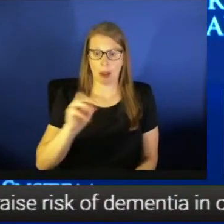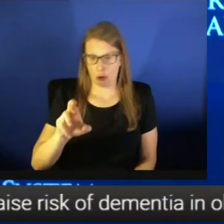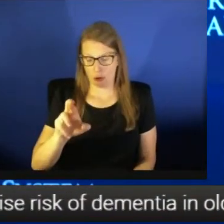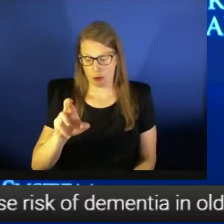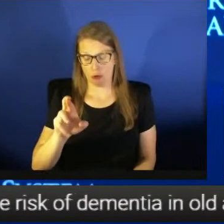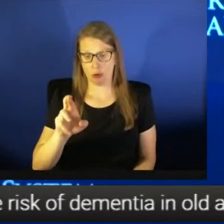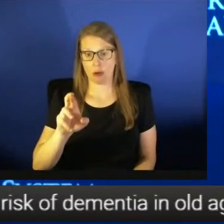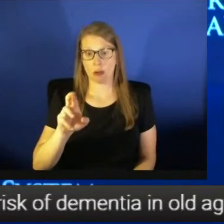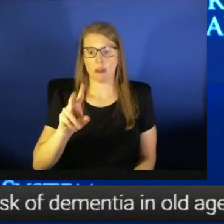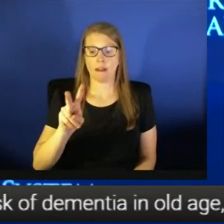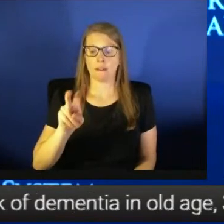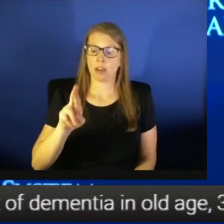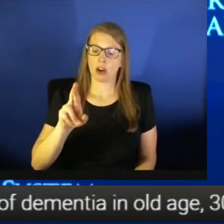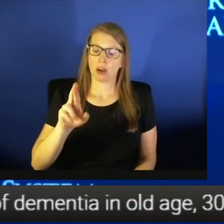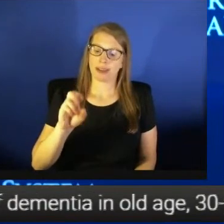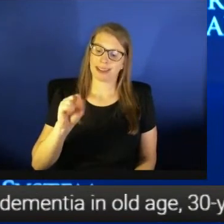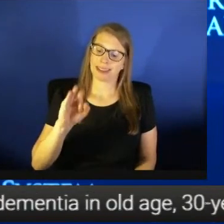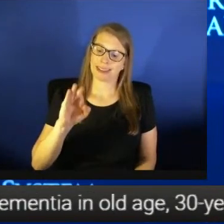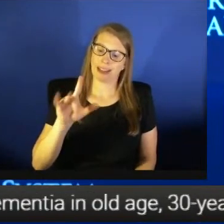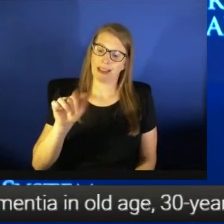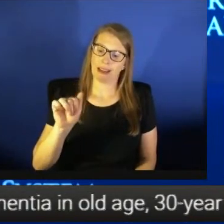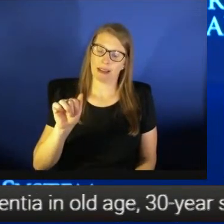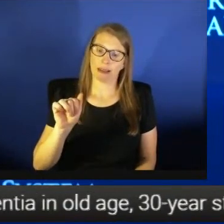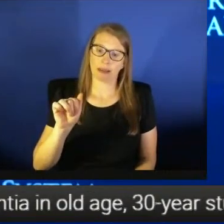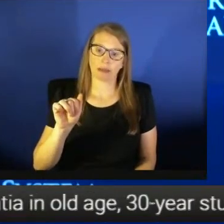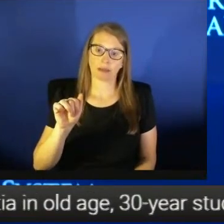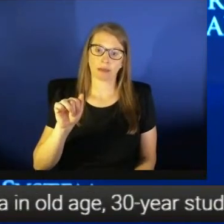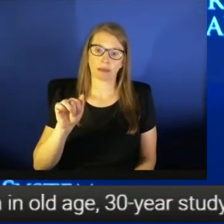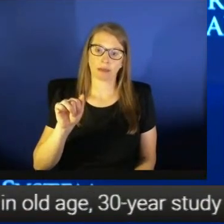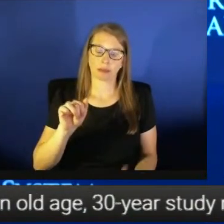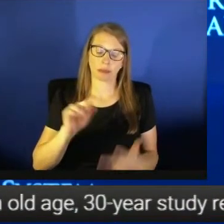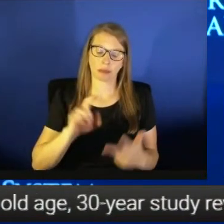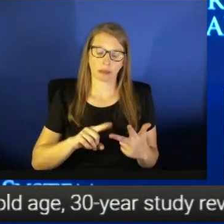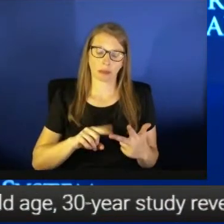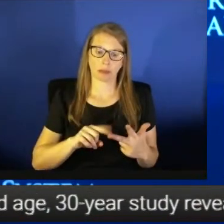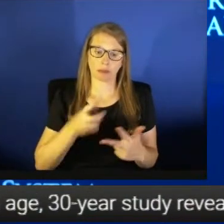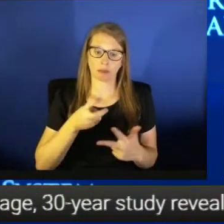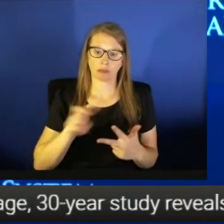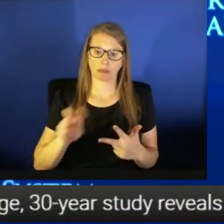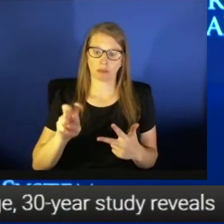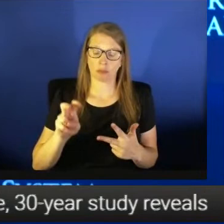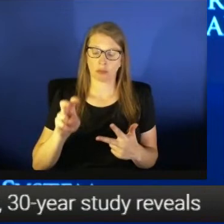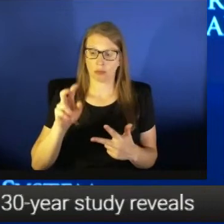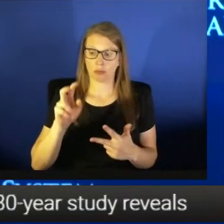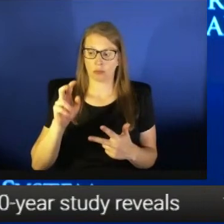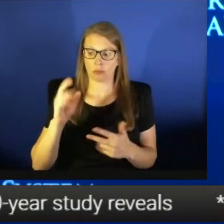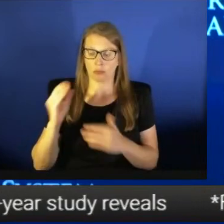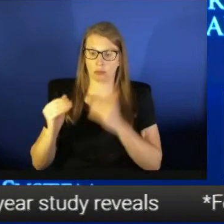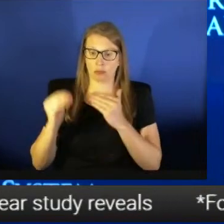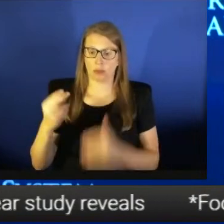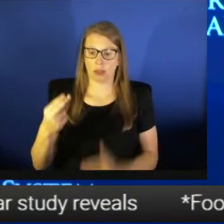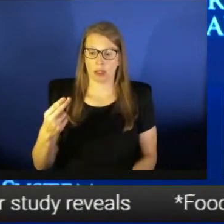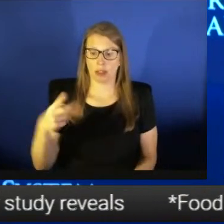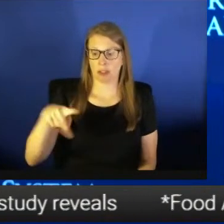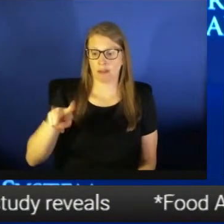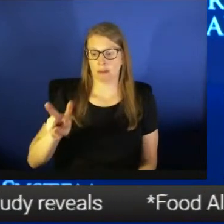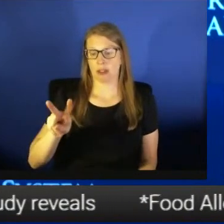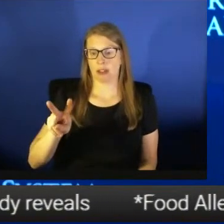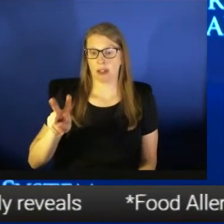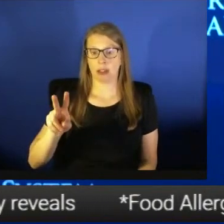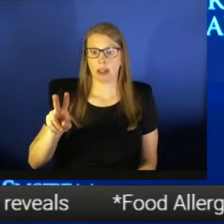varicella. And then as we transition into adolescence, we have HPV, we have